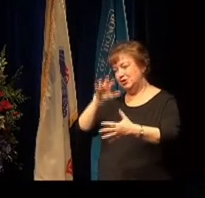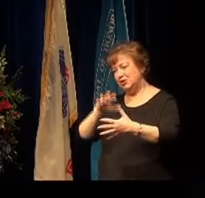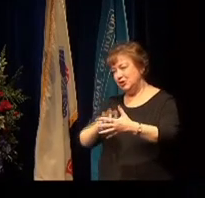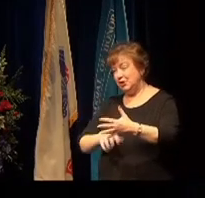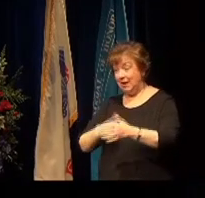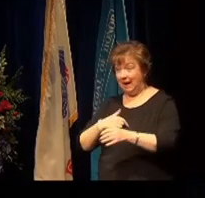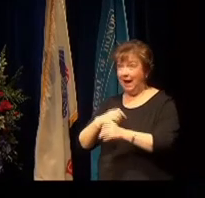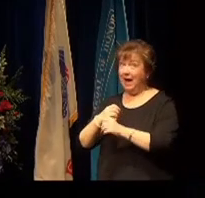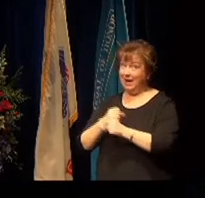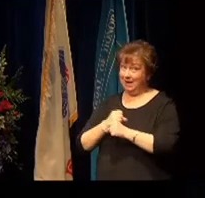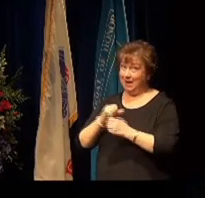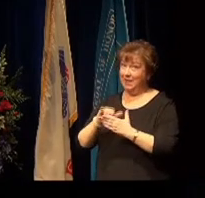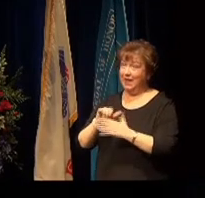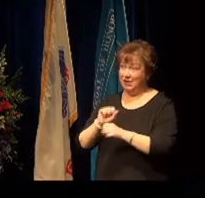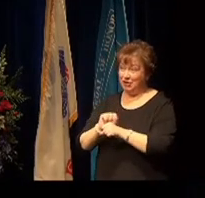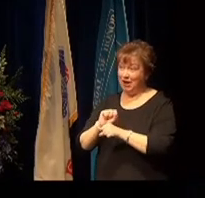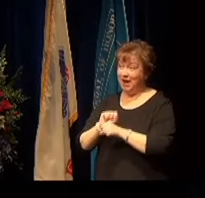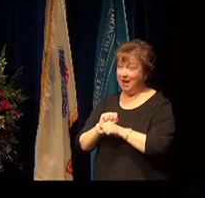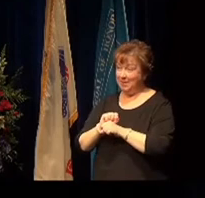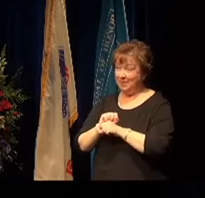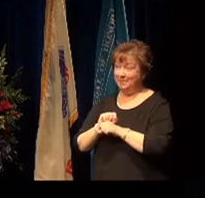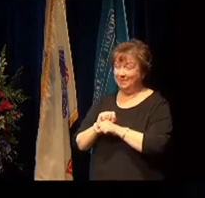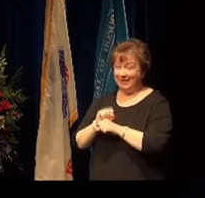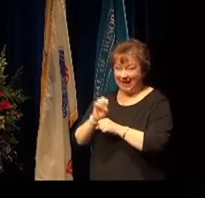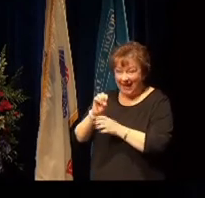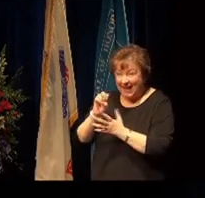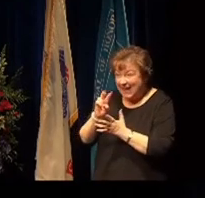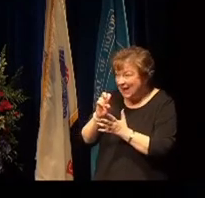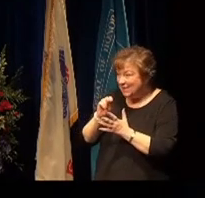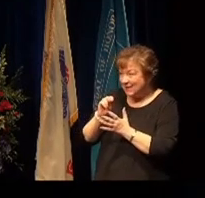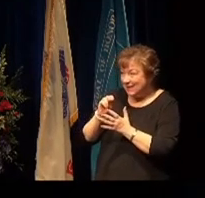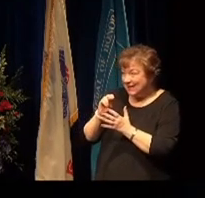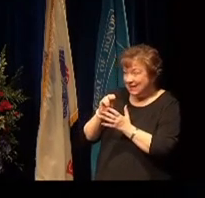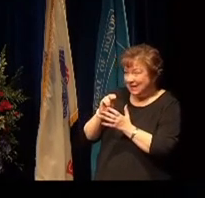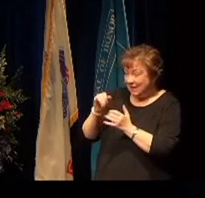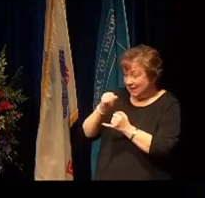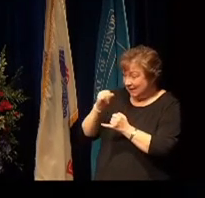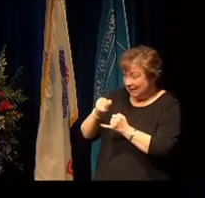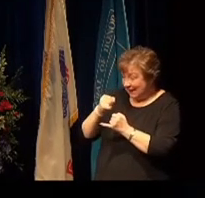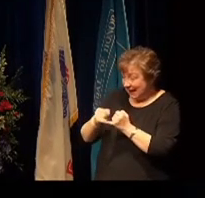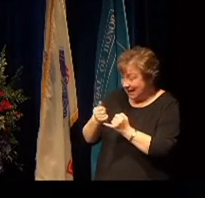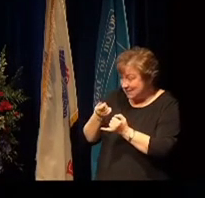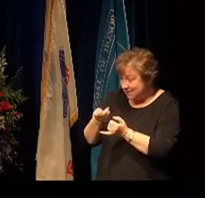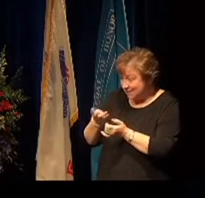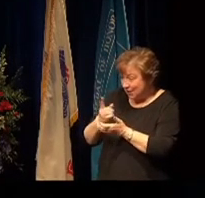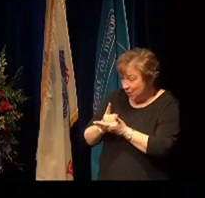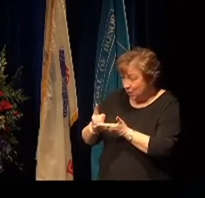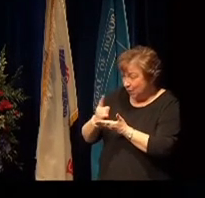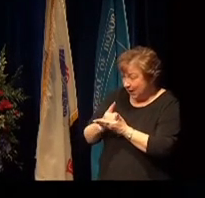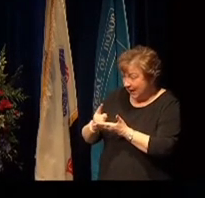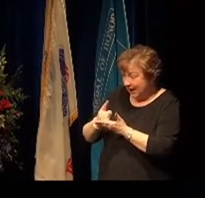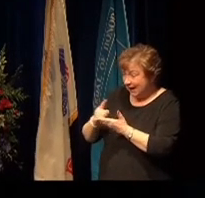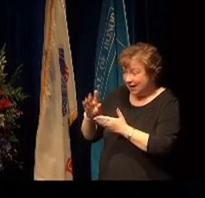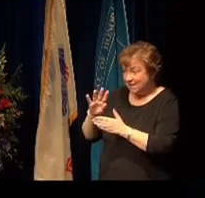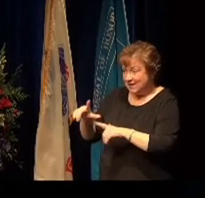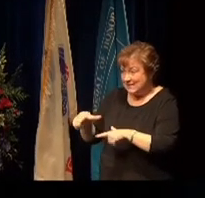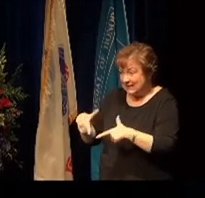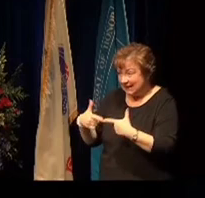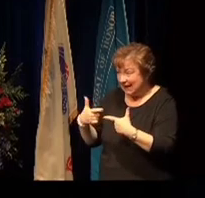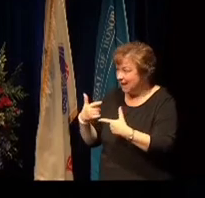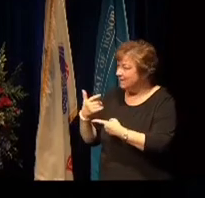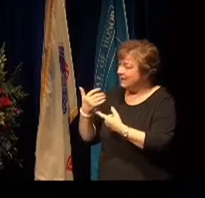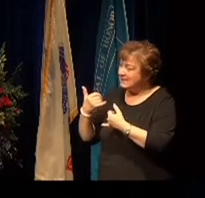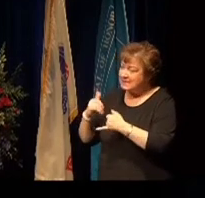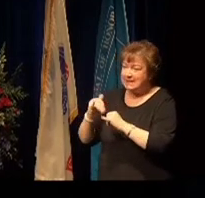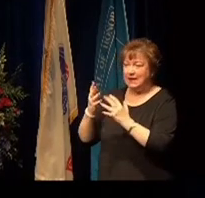landed that job. Even in the last few weeks of his life, he still wanted to give of